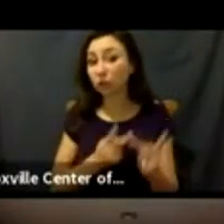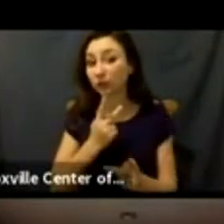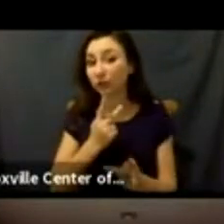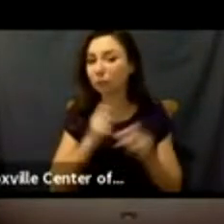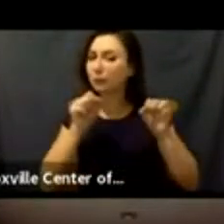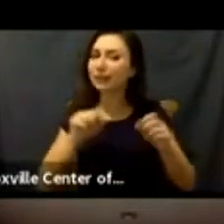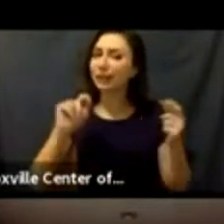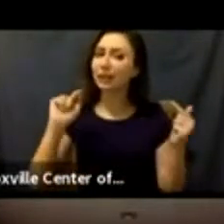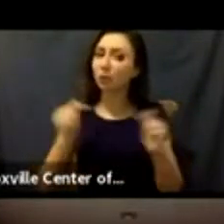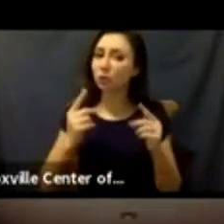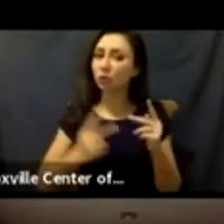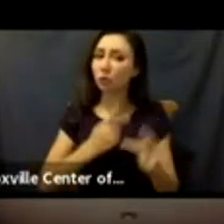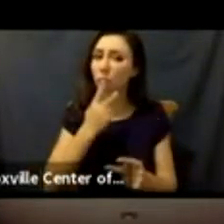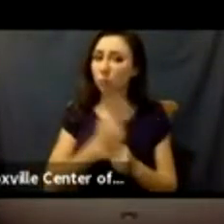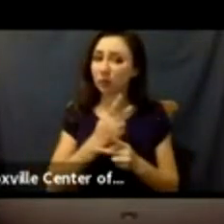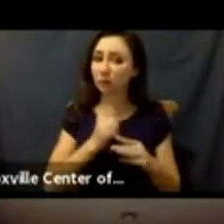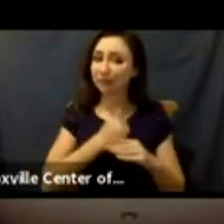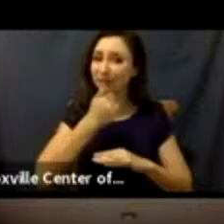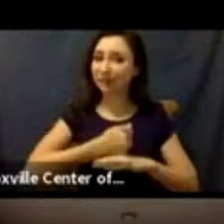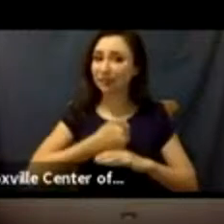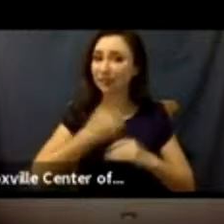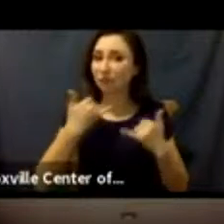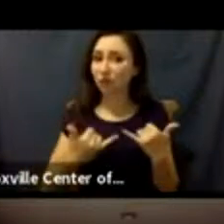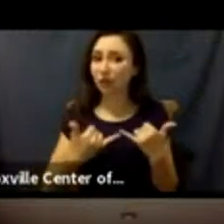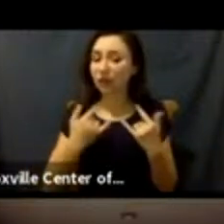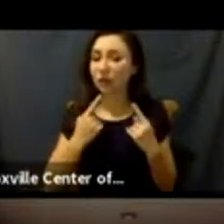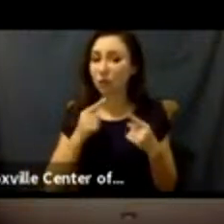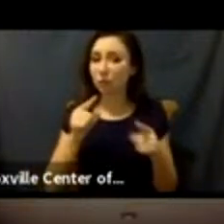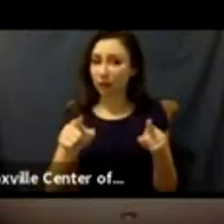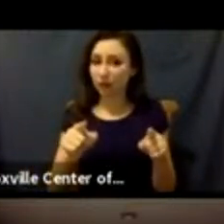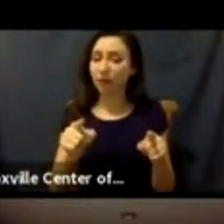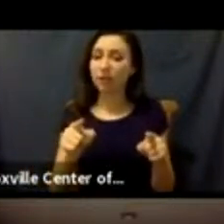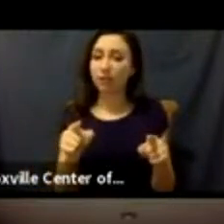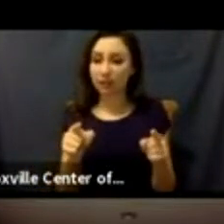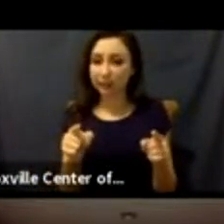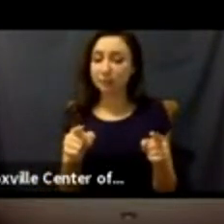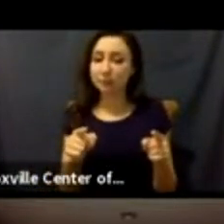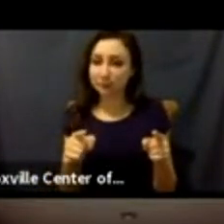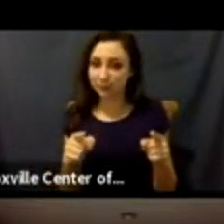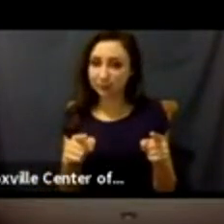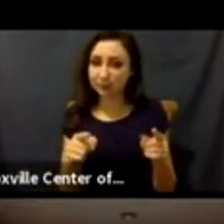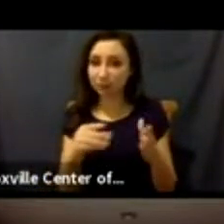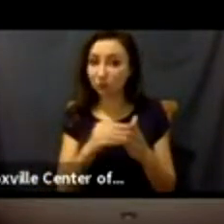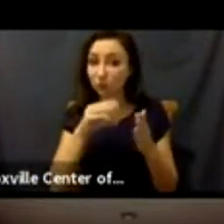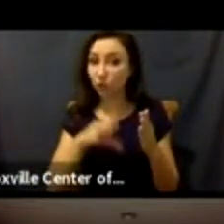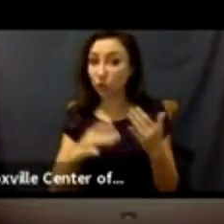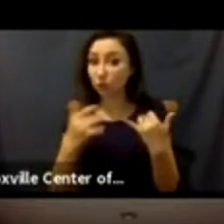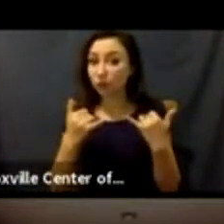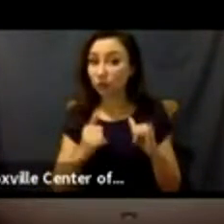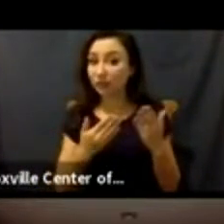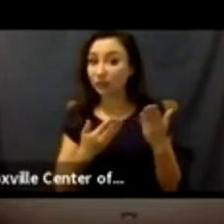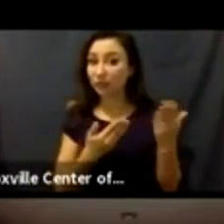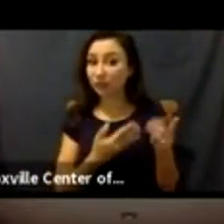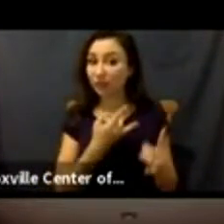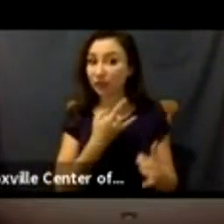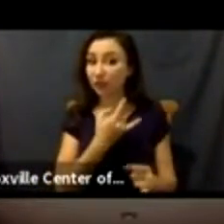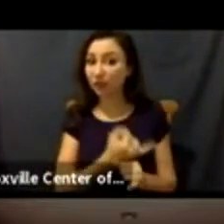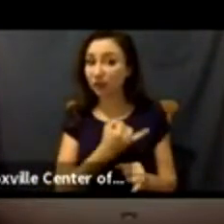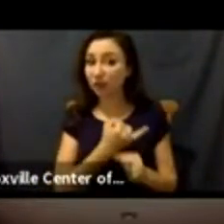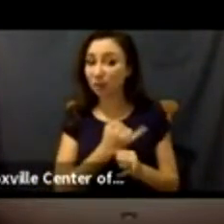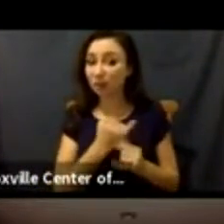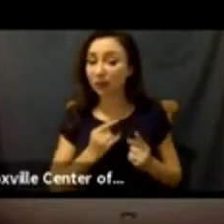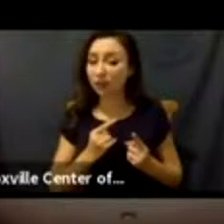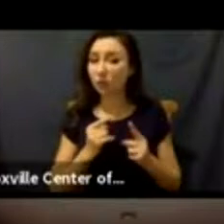to keep it in place while students are still on campus as we